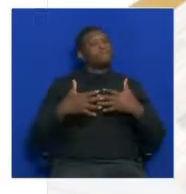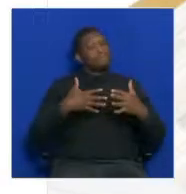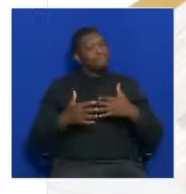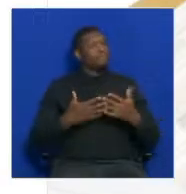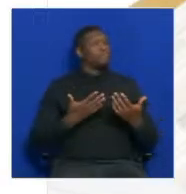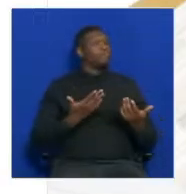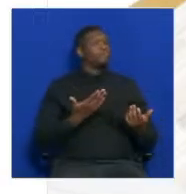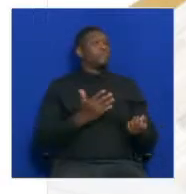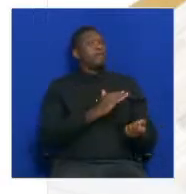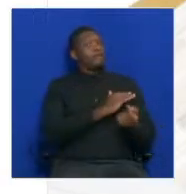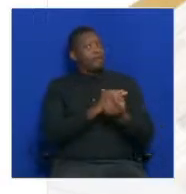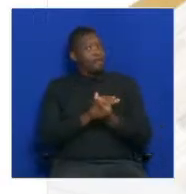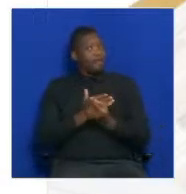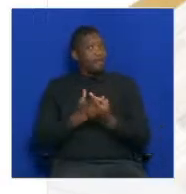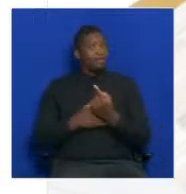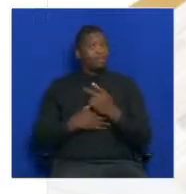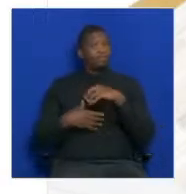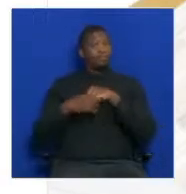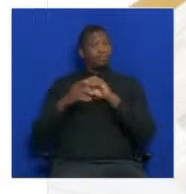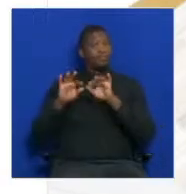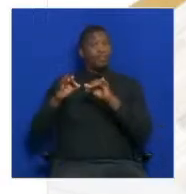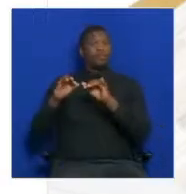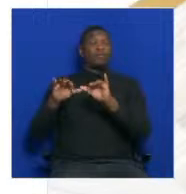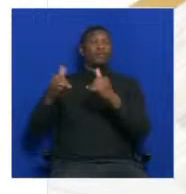IDEC that if one